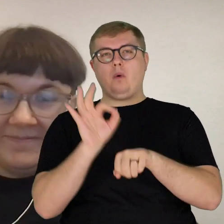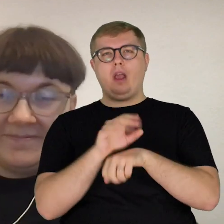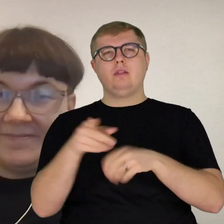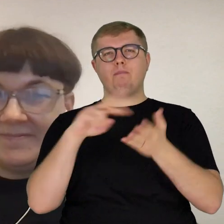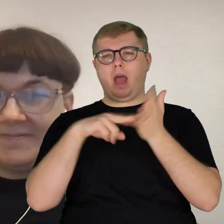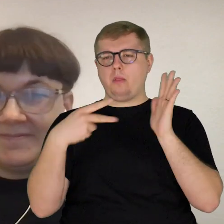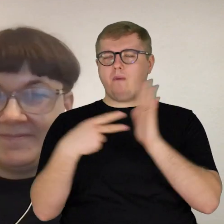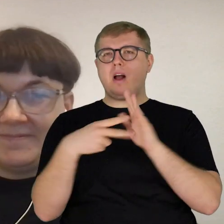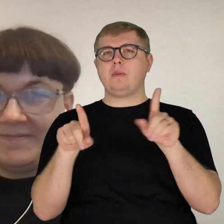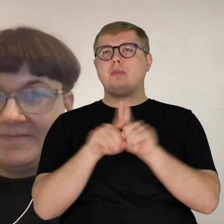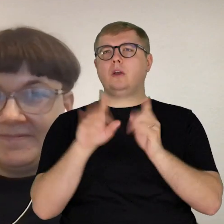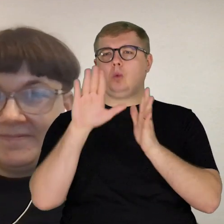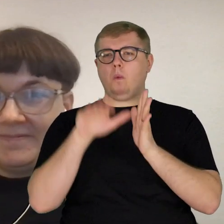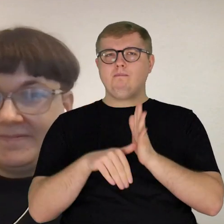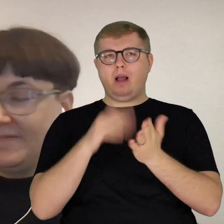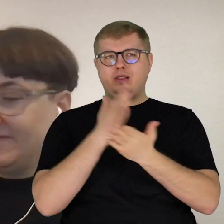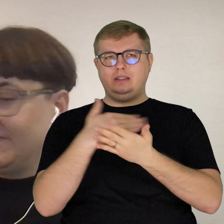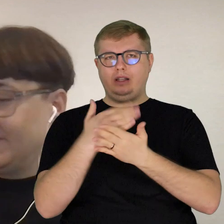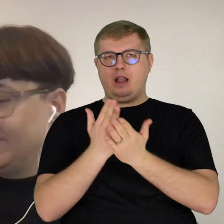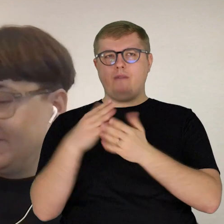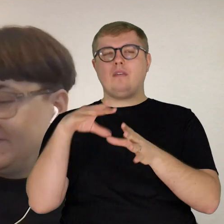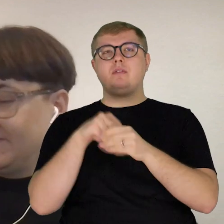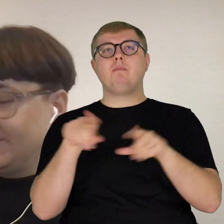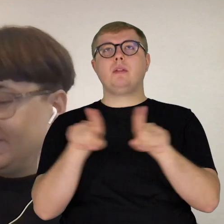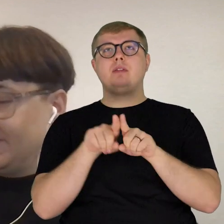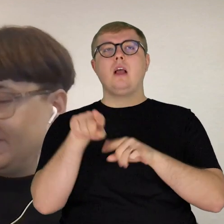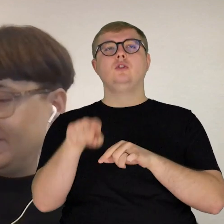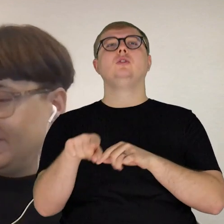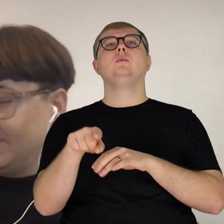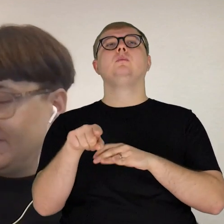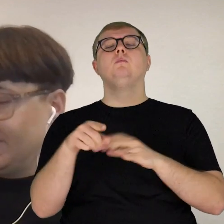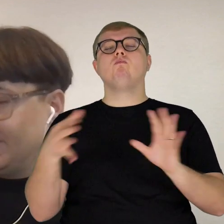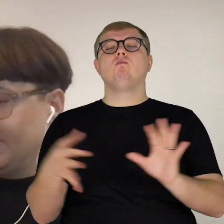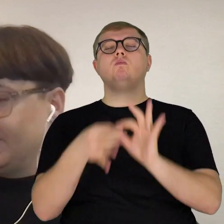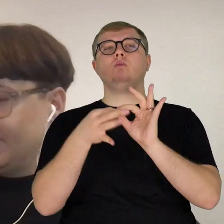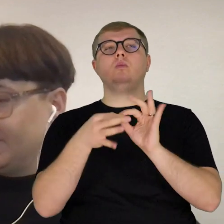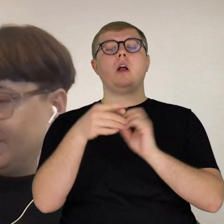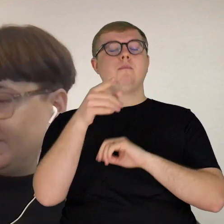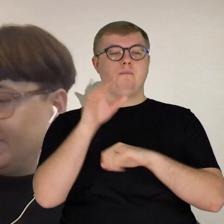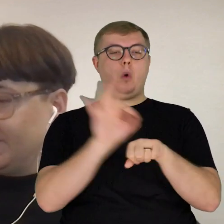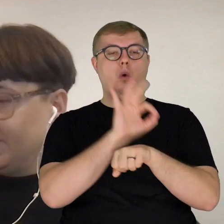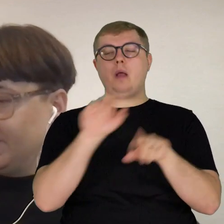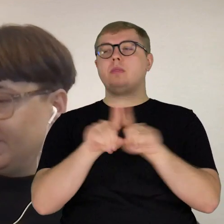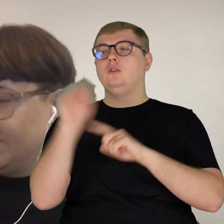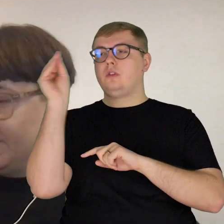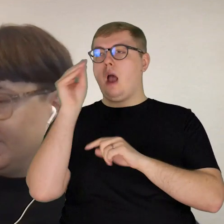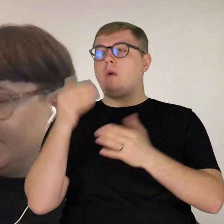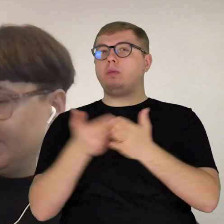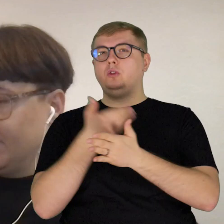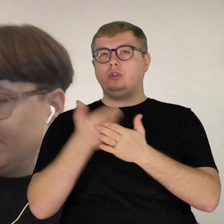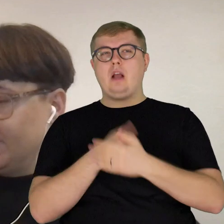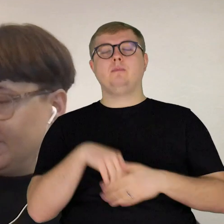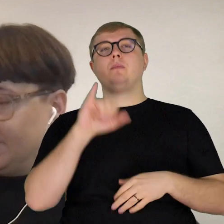the intersection of design and science, Jamie engages critical, creative methods